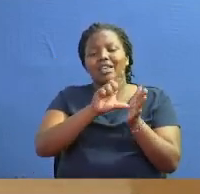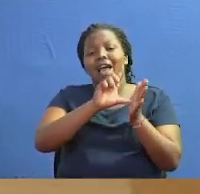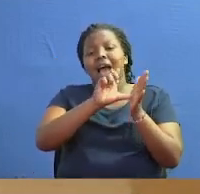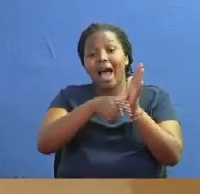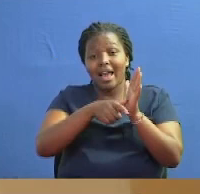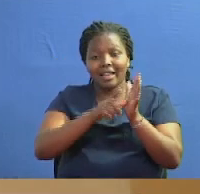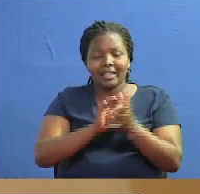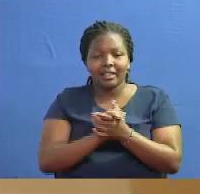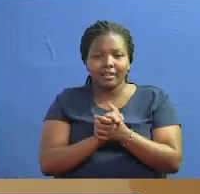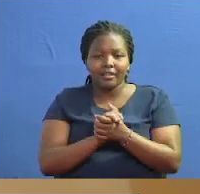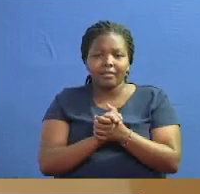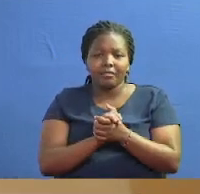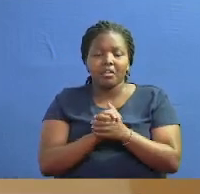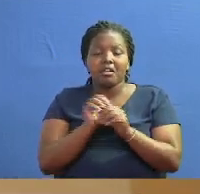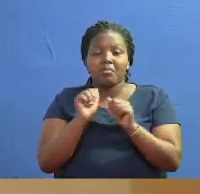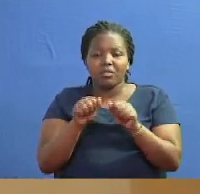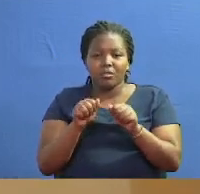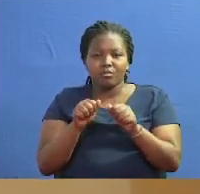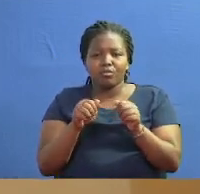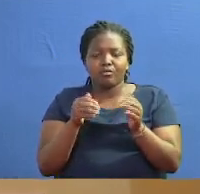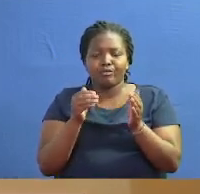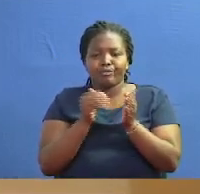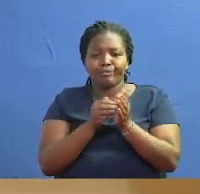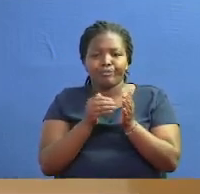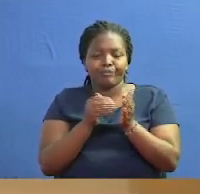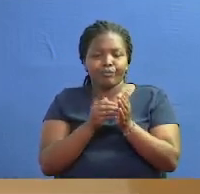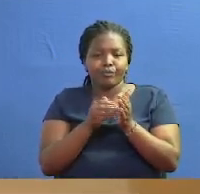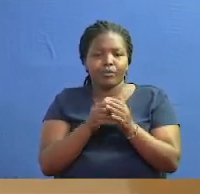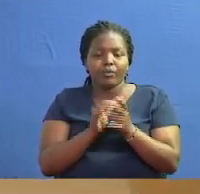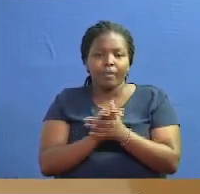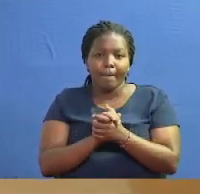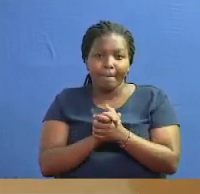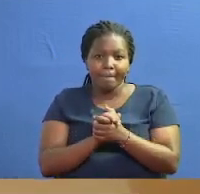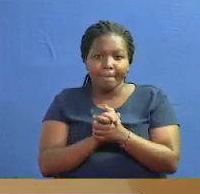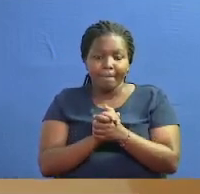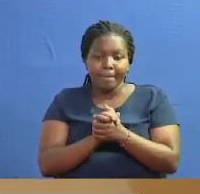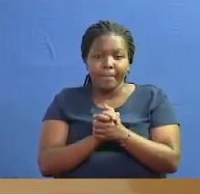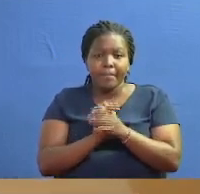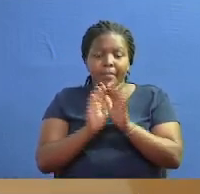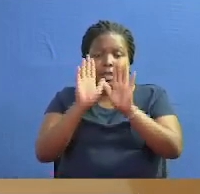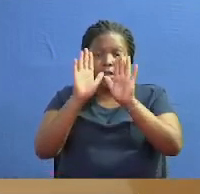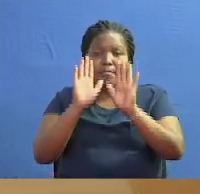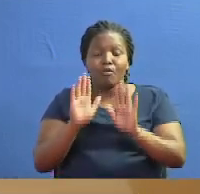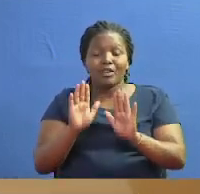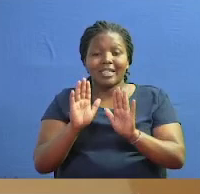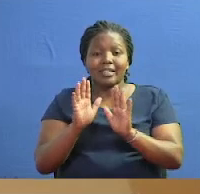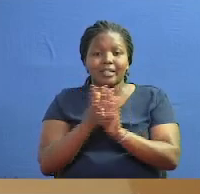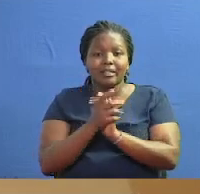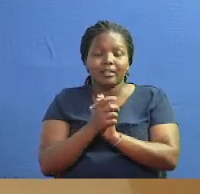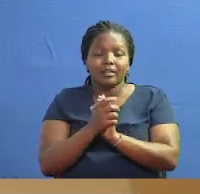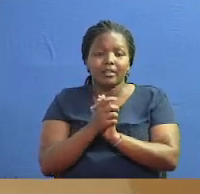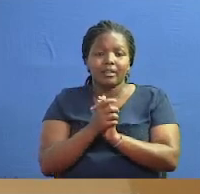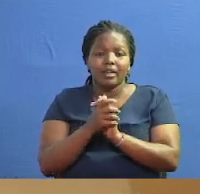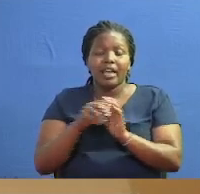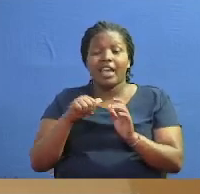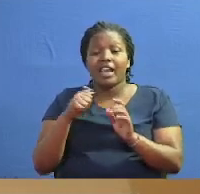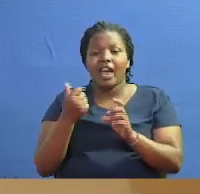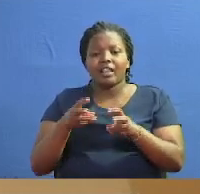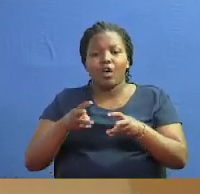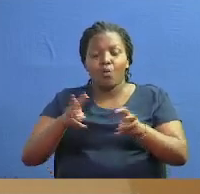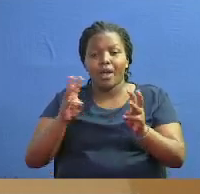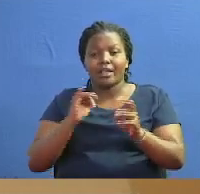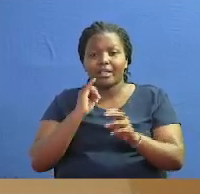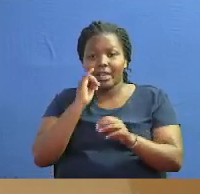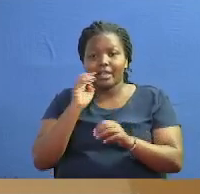we can combat this menace of malaria. And of course, it's important to also, there are other methods of controlling malaria